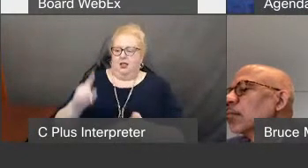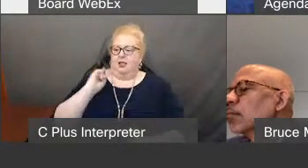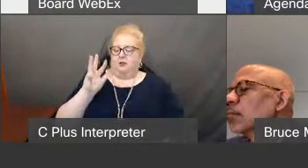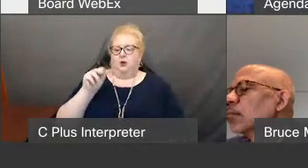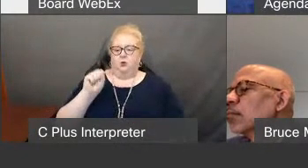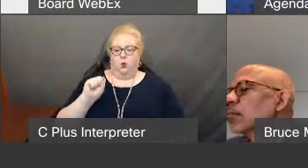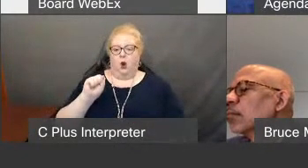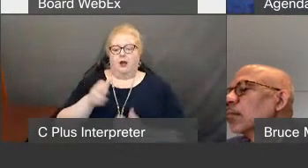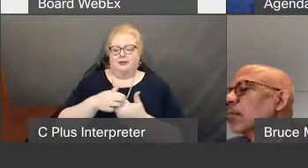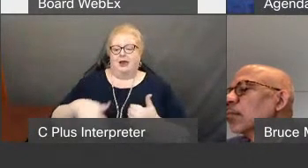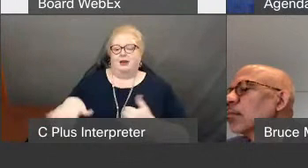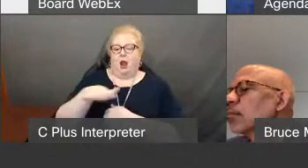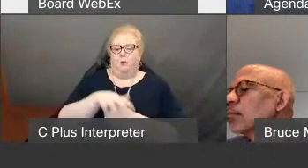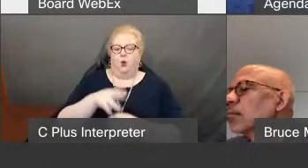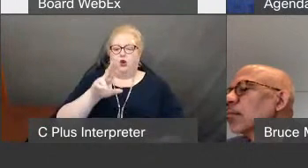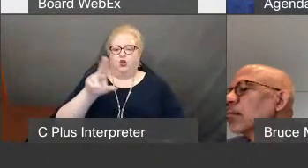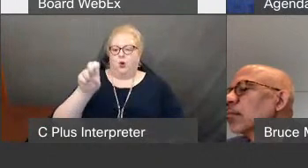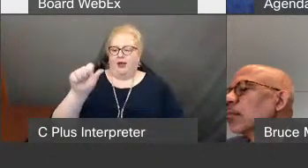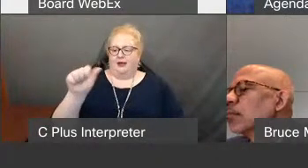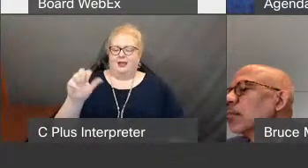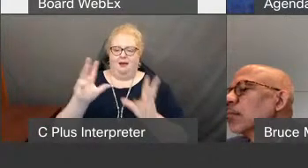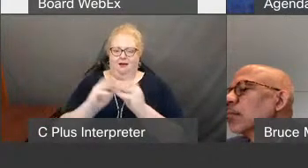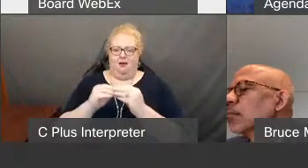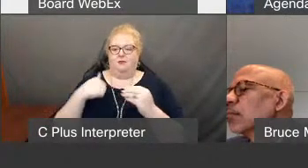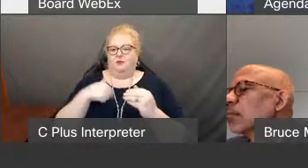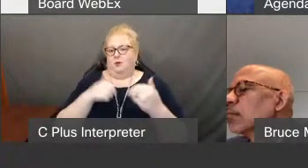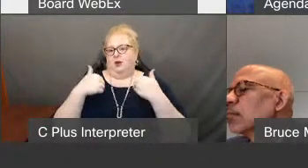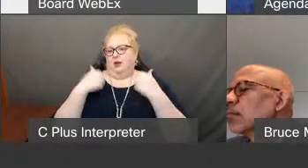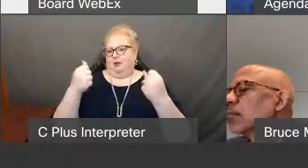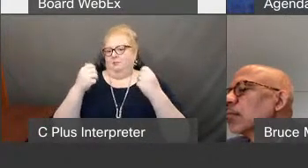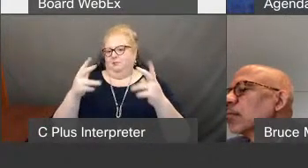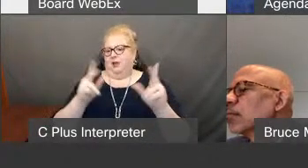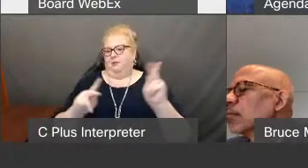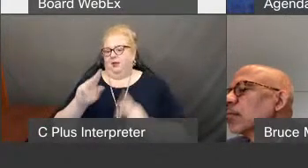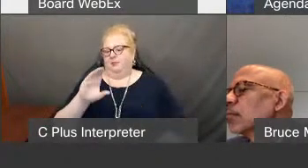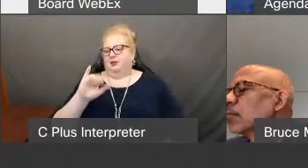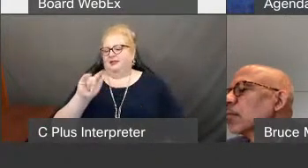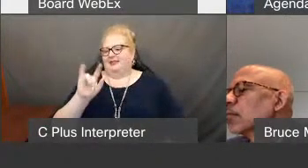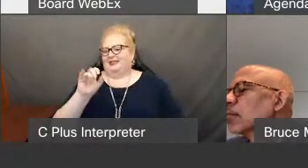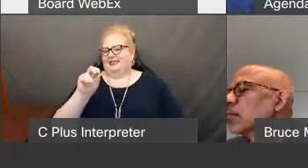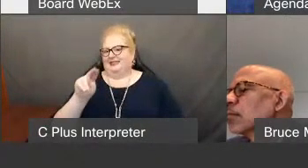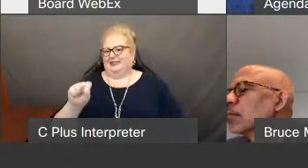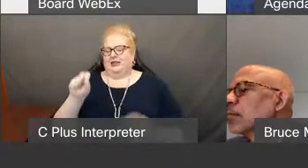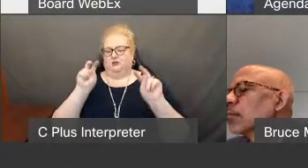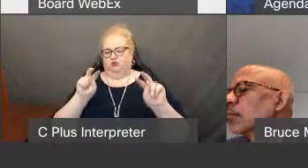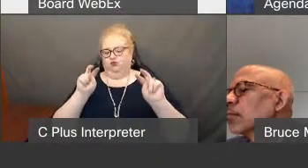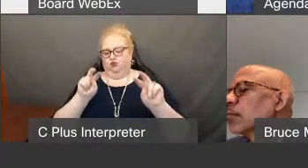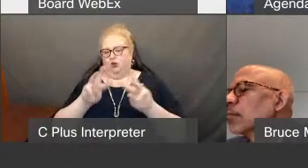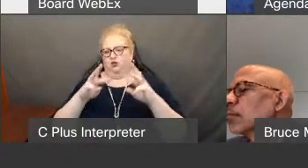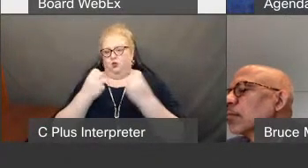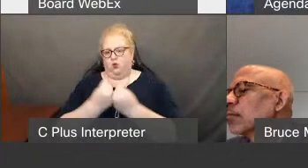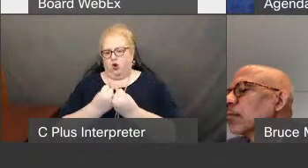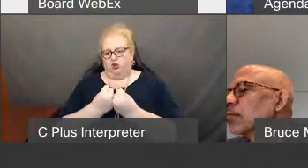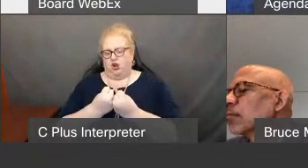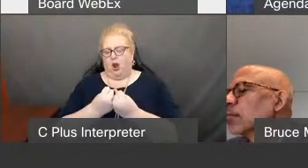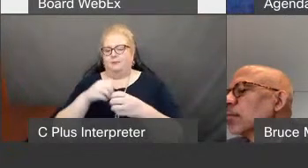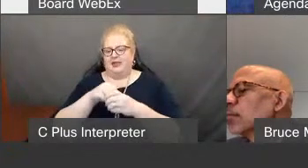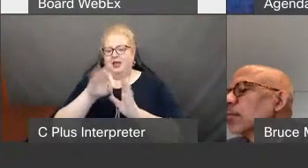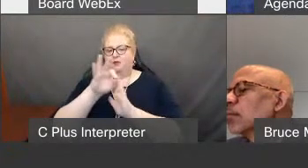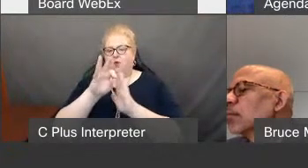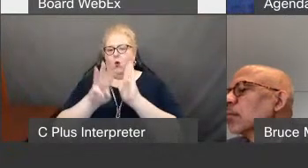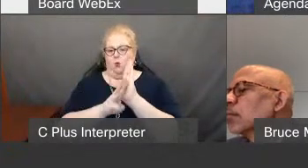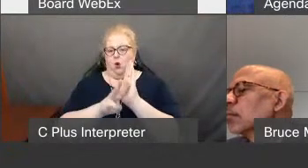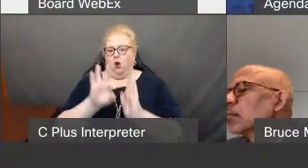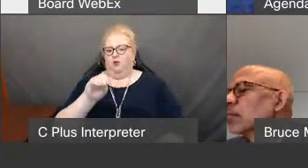conference, and we had lots of citizens sitting and watching all the workshops being done in Fort Worth. And one of the questions